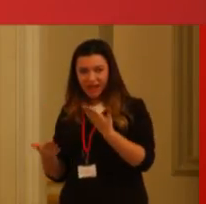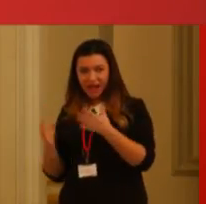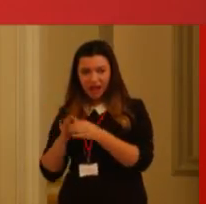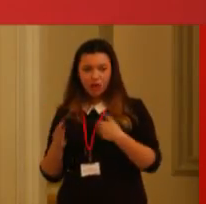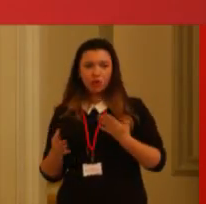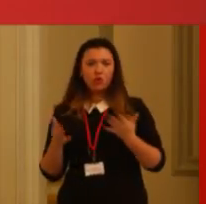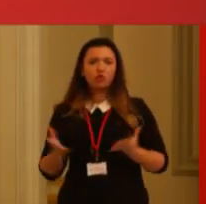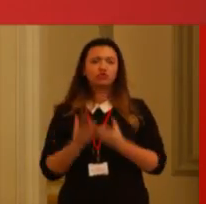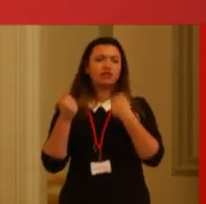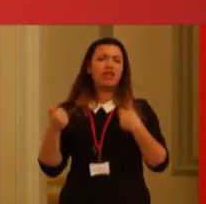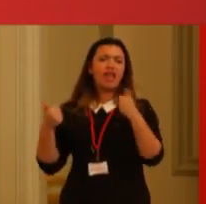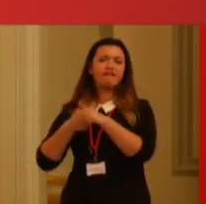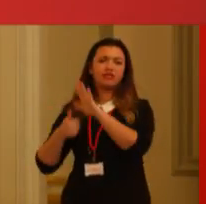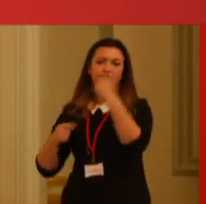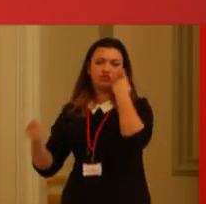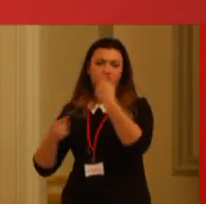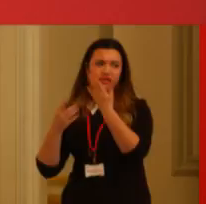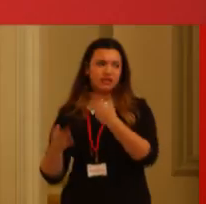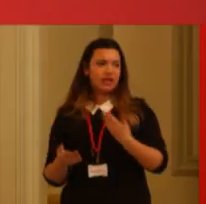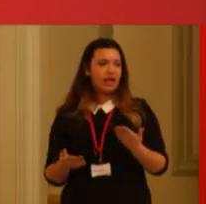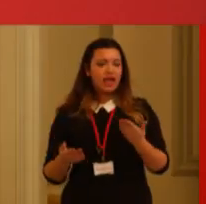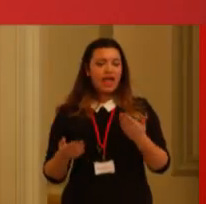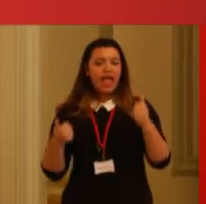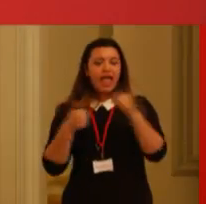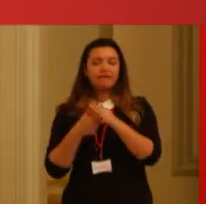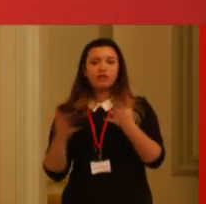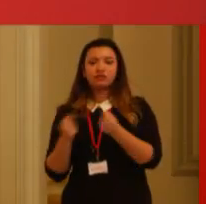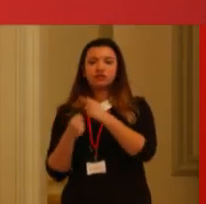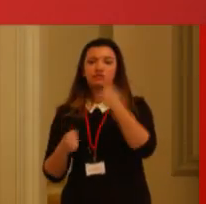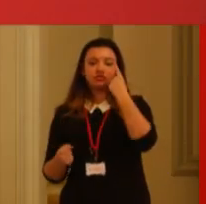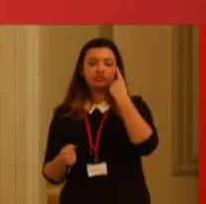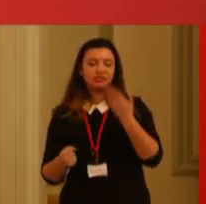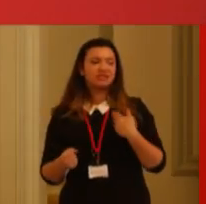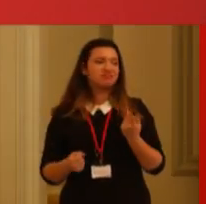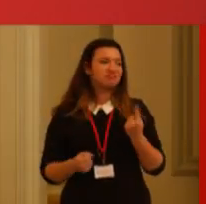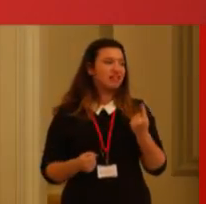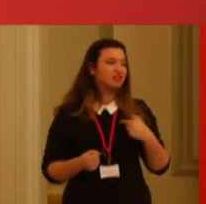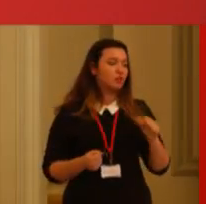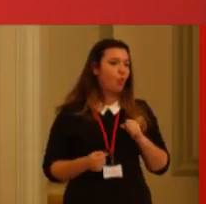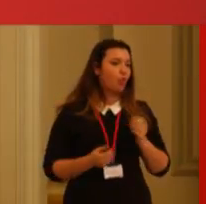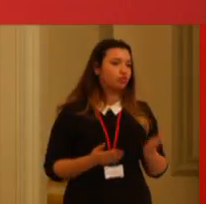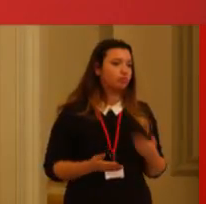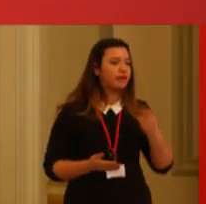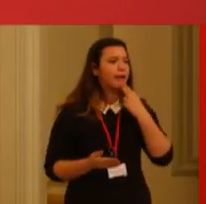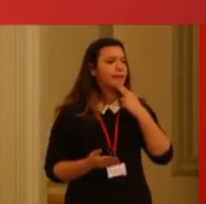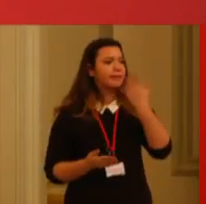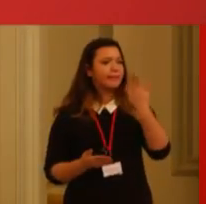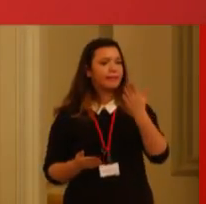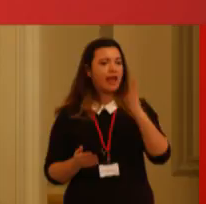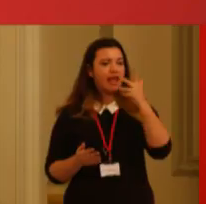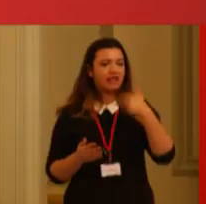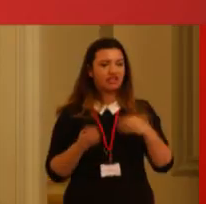about marriage, how they believe marriage is the road to freedom and savior.